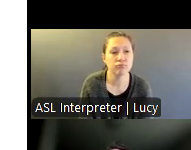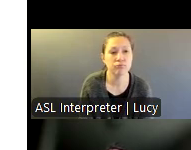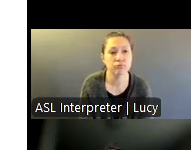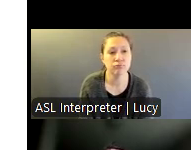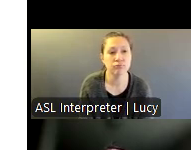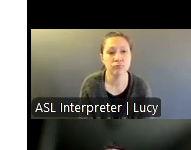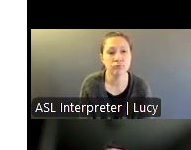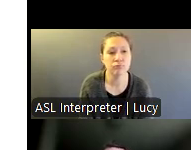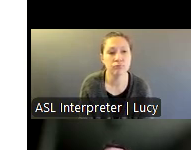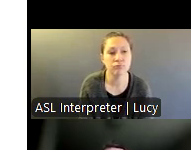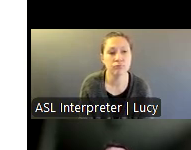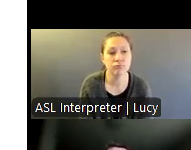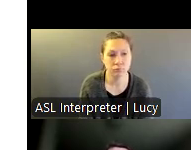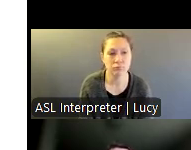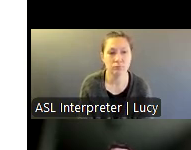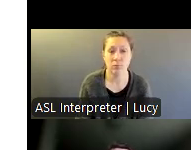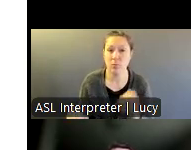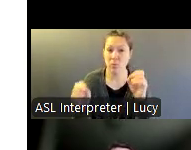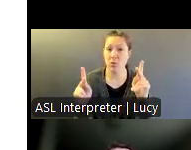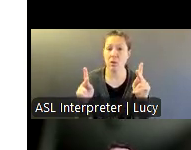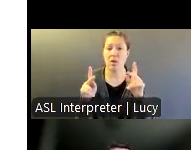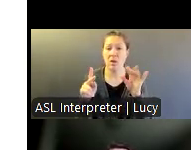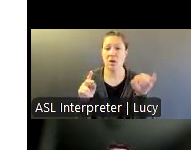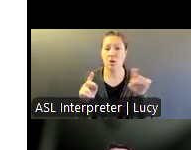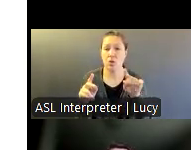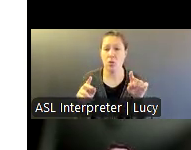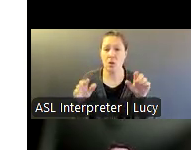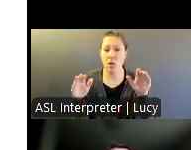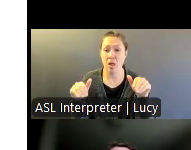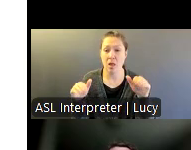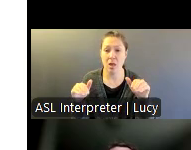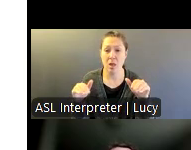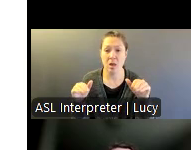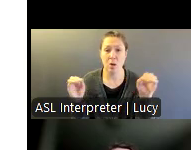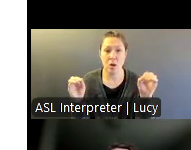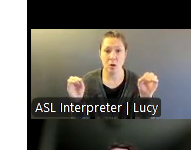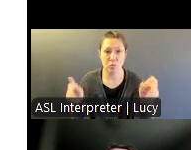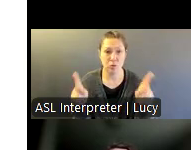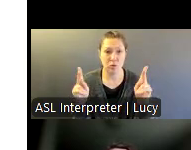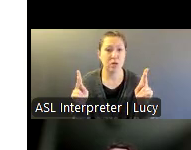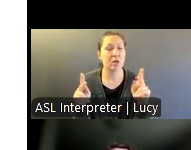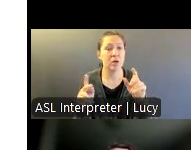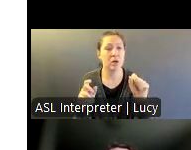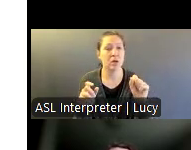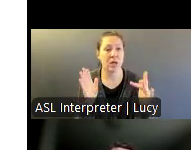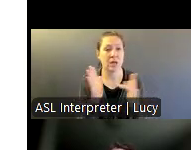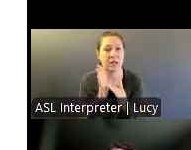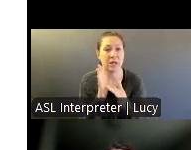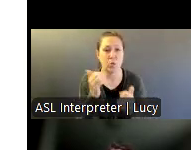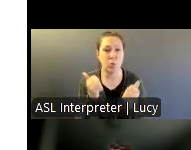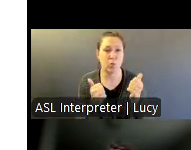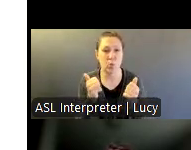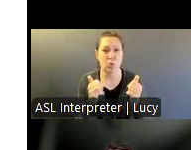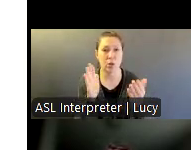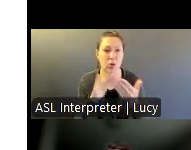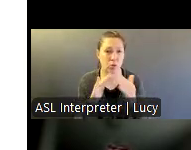All right. Well, if you haven't had a chance, please go ahead and click the link and indicate your community or topic. But